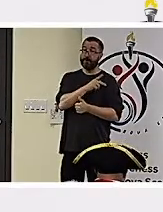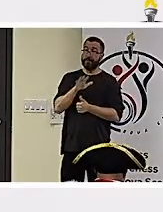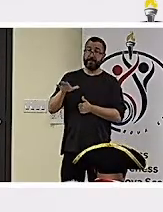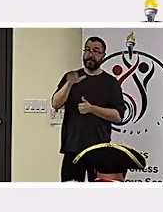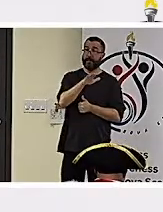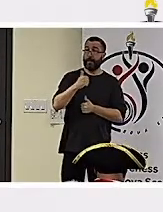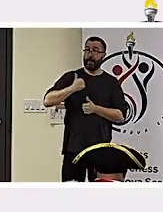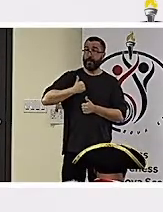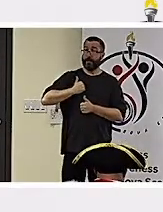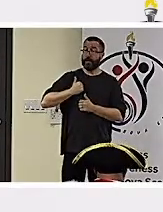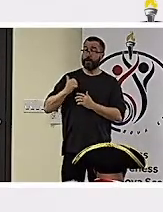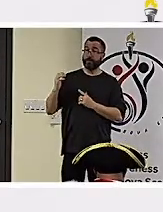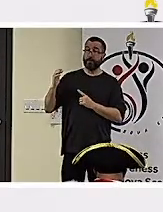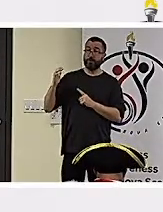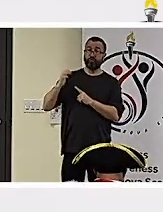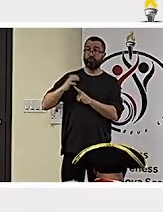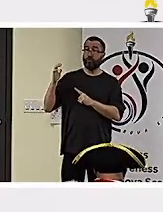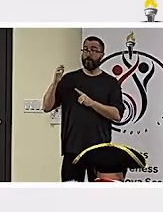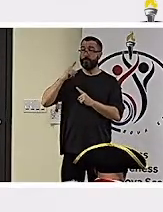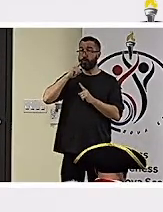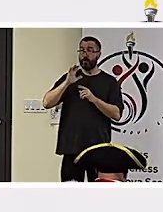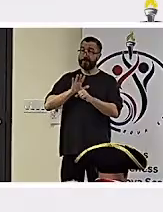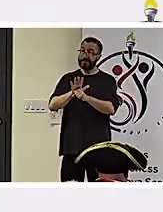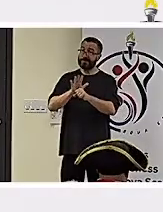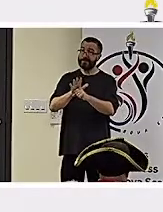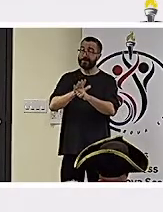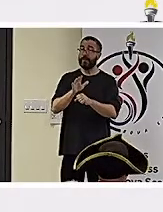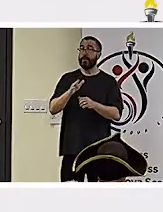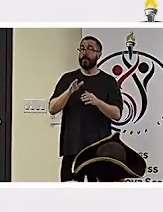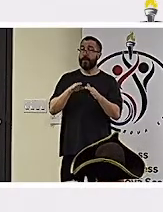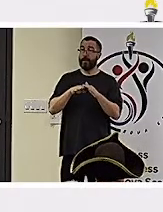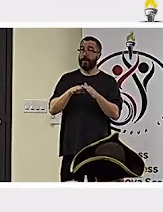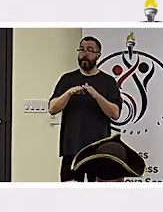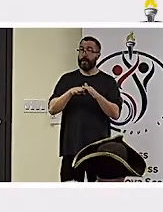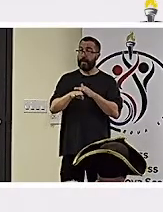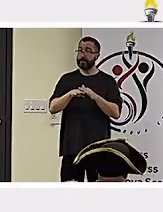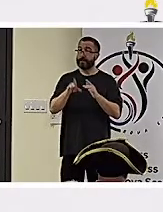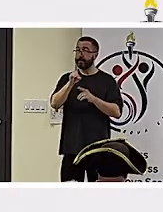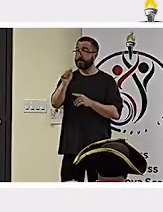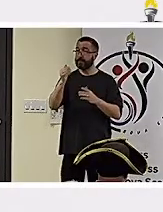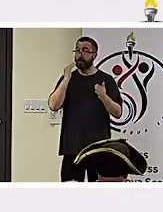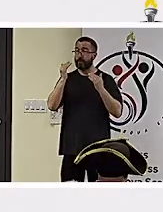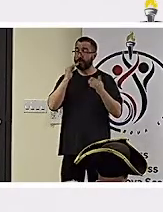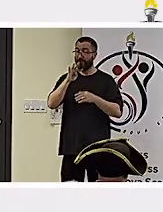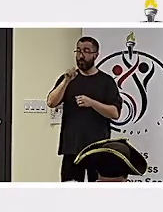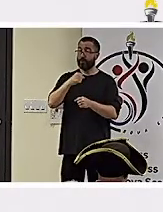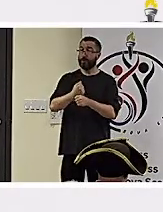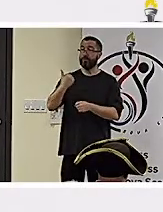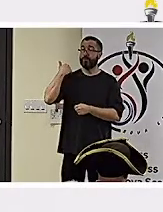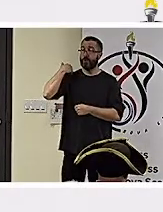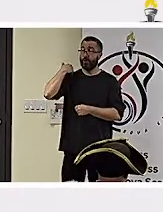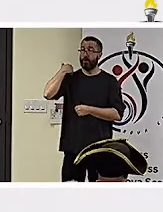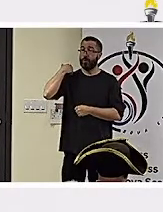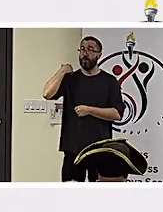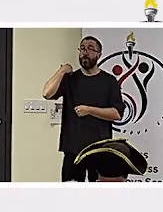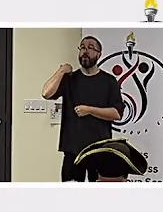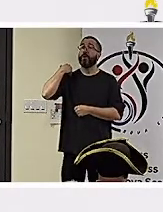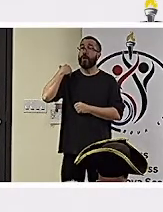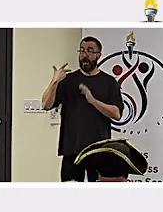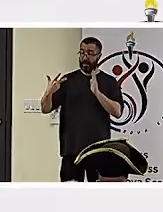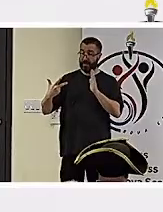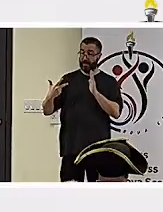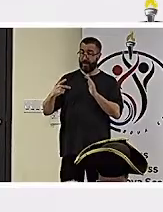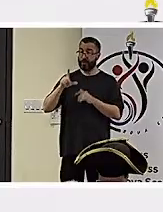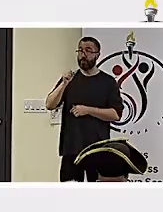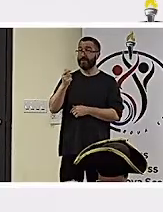to champion Access Awareness Week 40 years ago, and in 2017 became the third province to pass